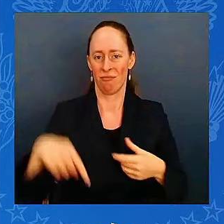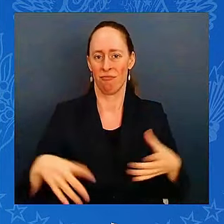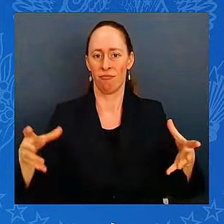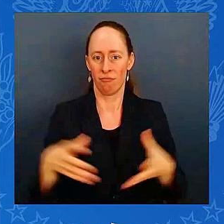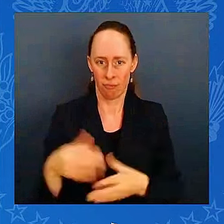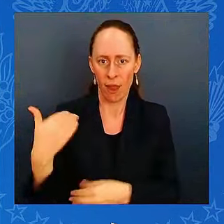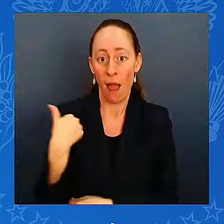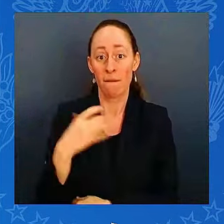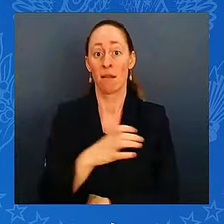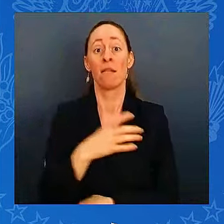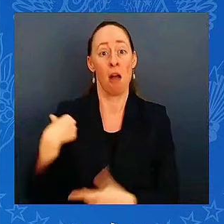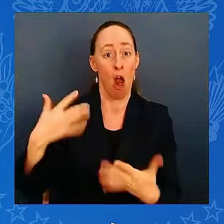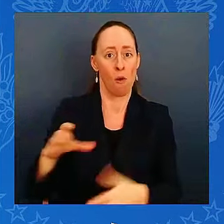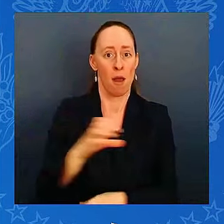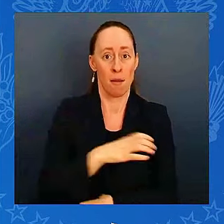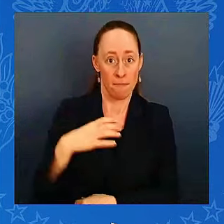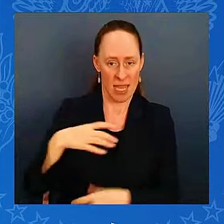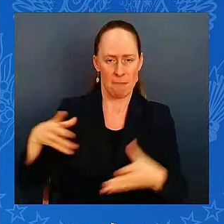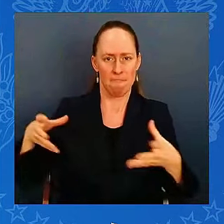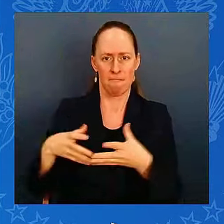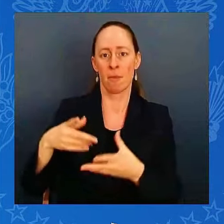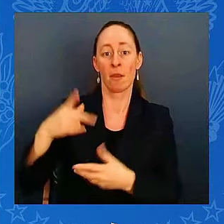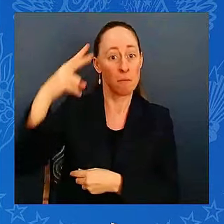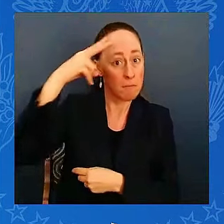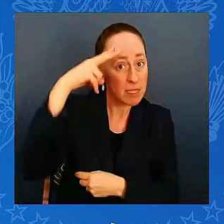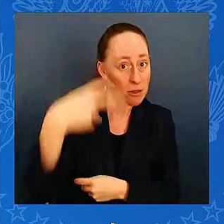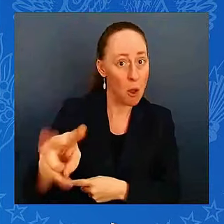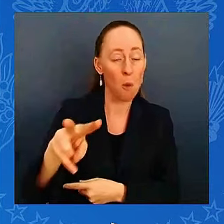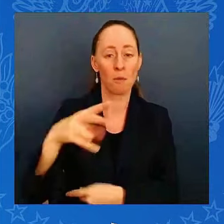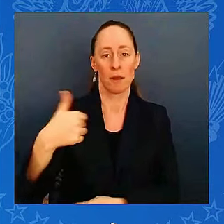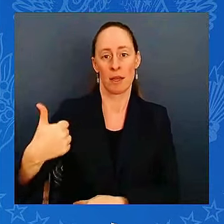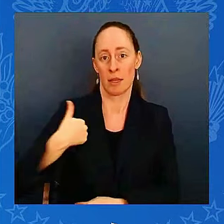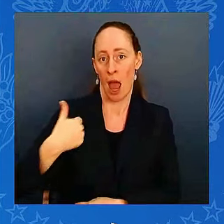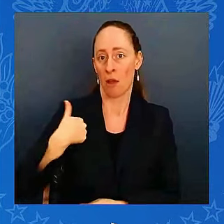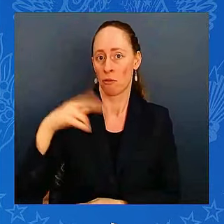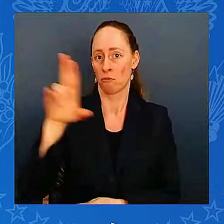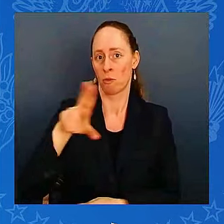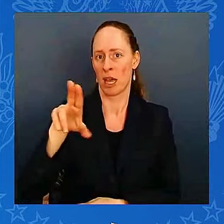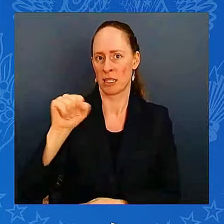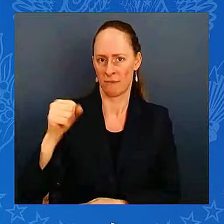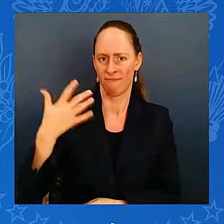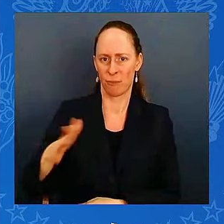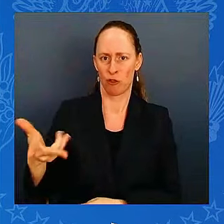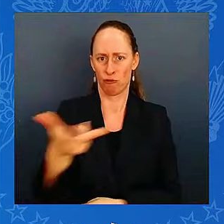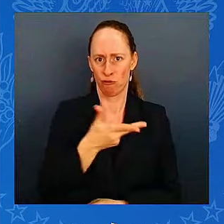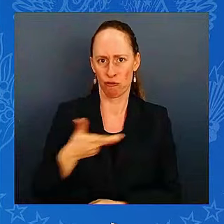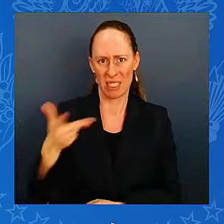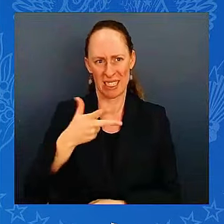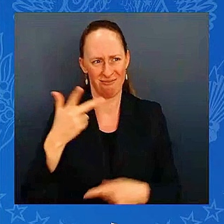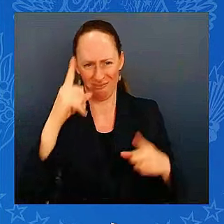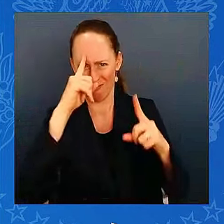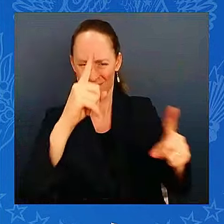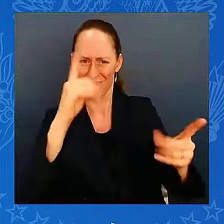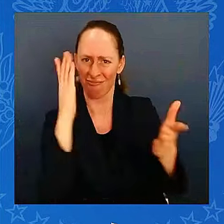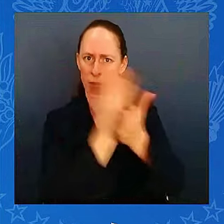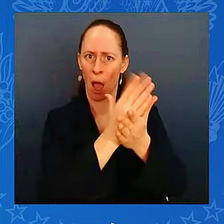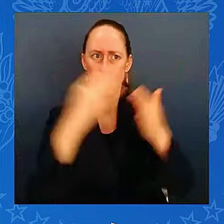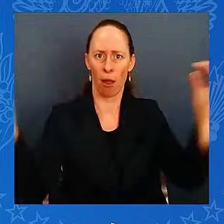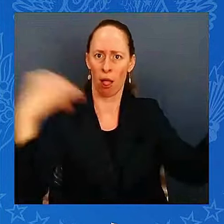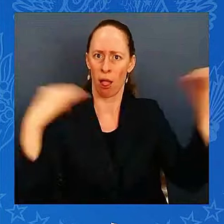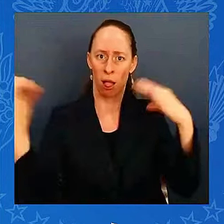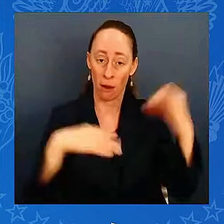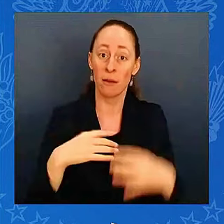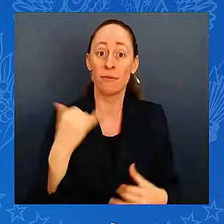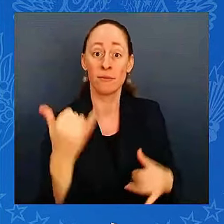stop narcotics from crossing our border. I reignited counter-narcotics cooperation with China to increase law